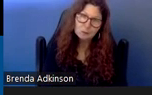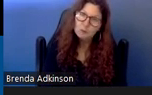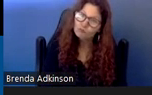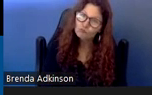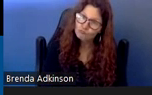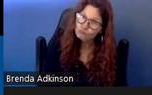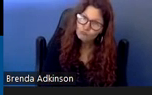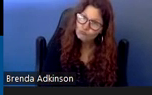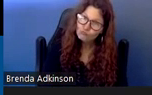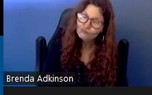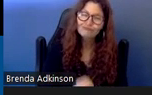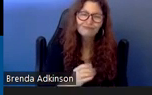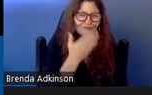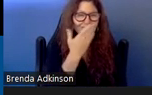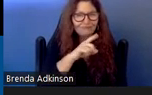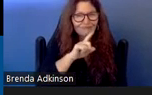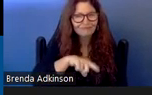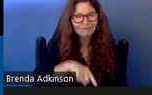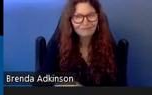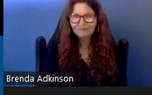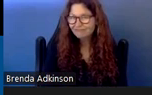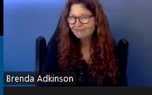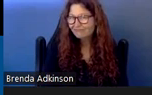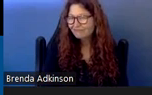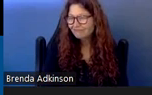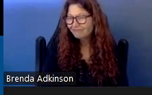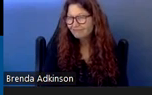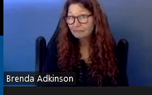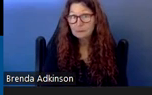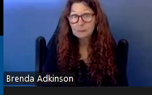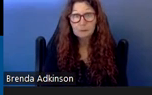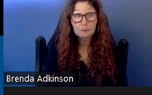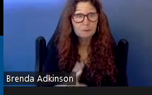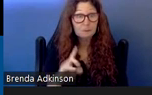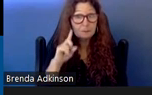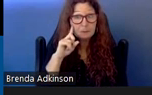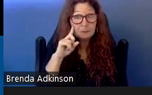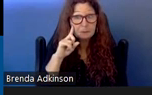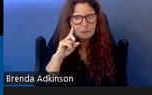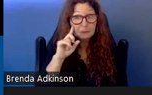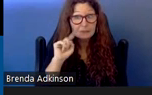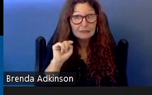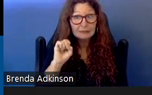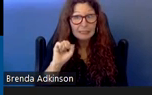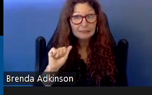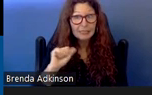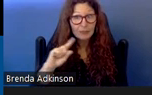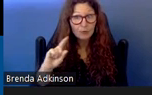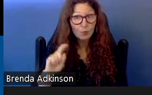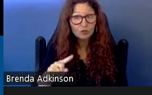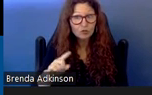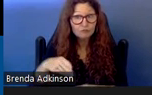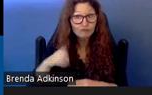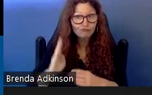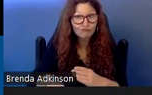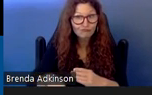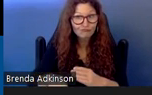Thanks for that response. And I believe that is all the TSA questions. So appreciate